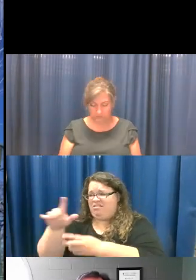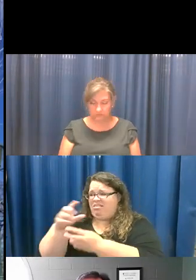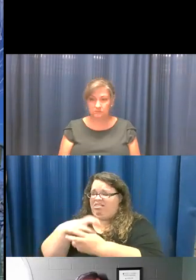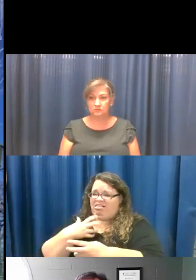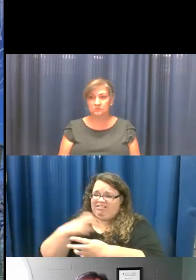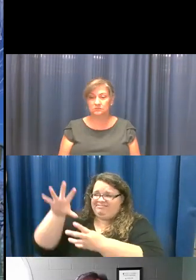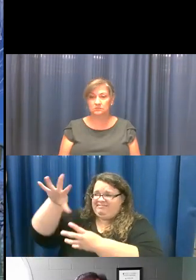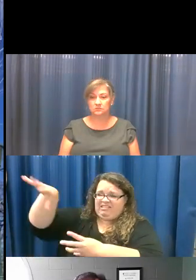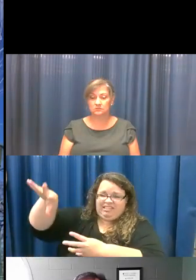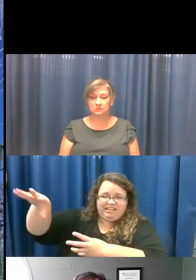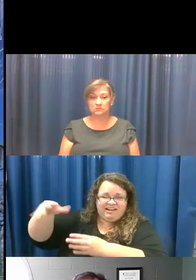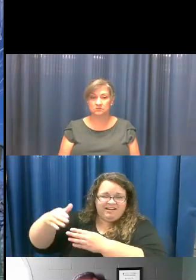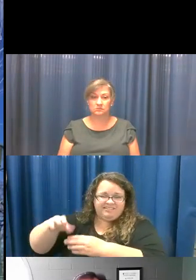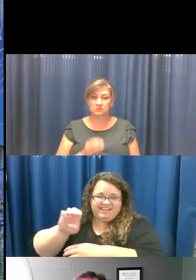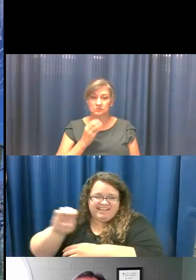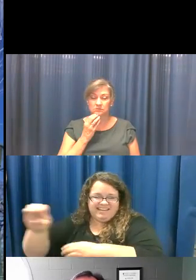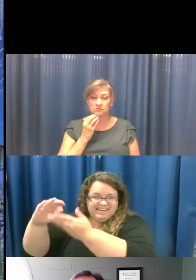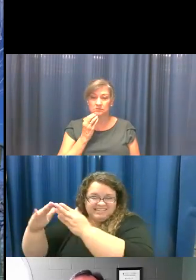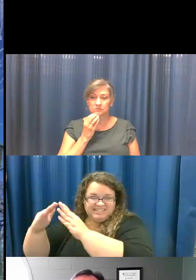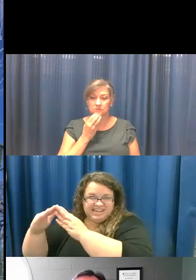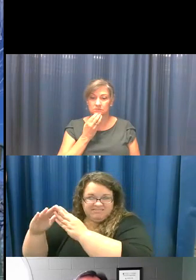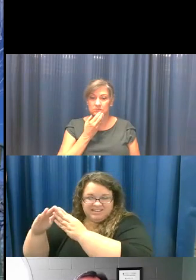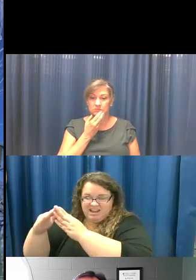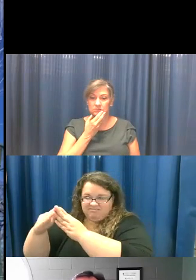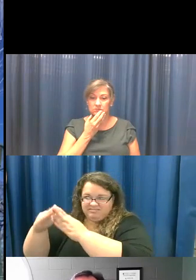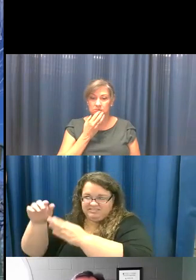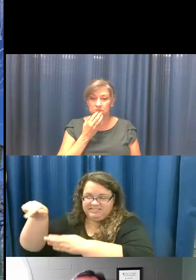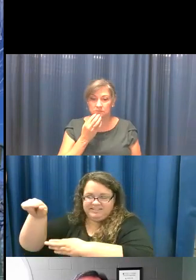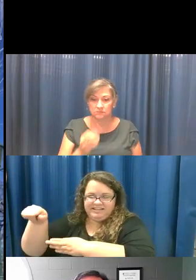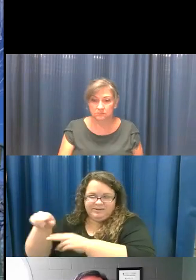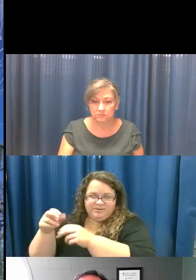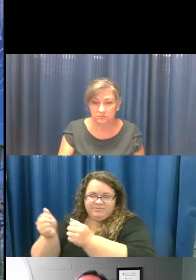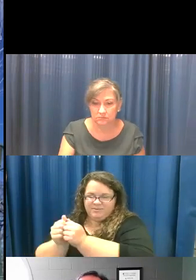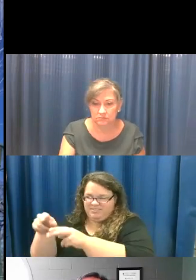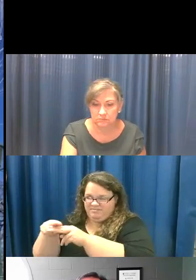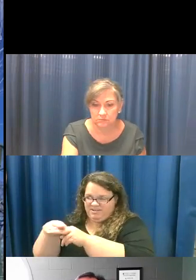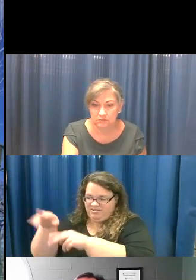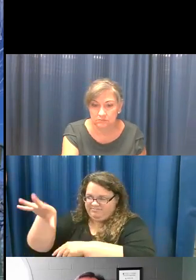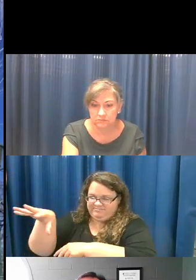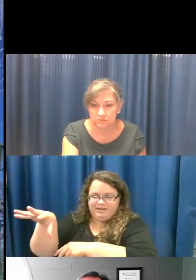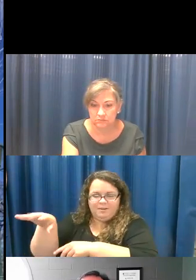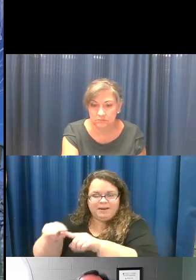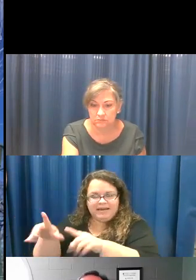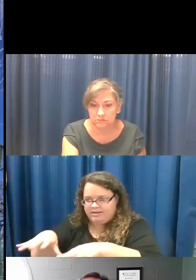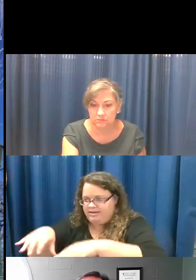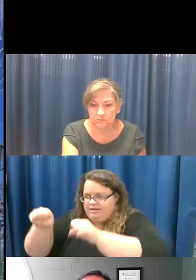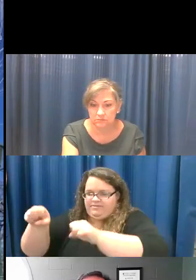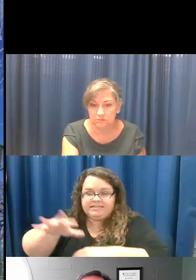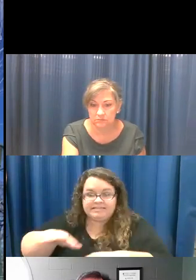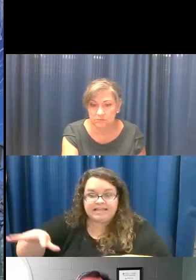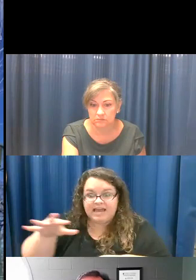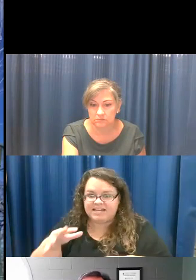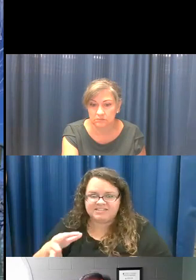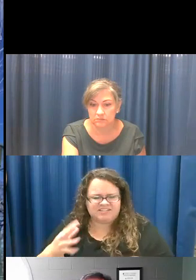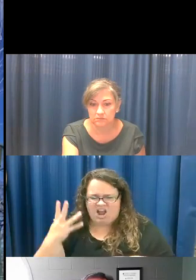of downtown and railroad tracks. And they've taken this land over and just made this magical park out of